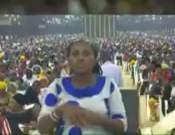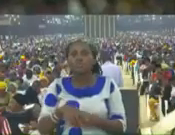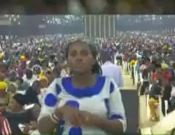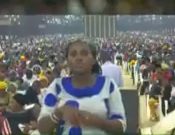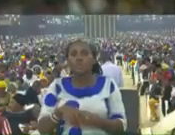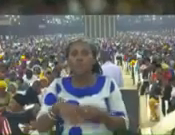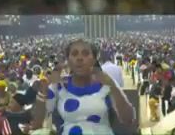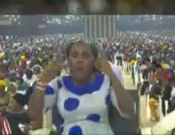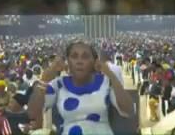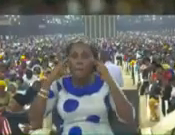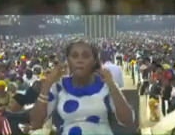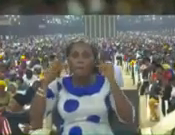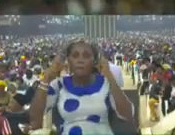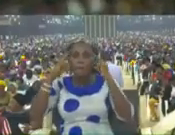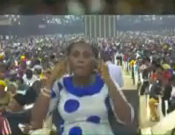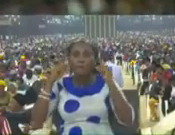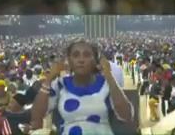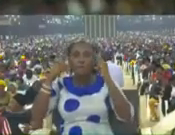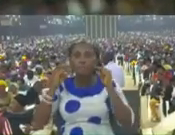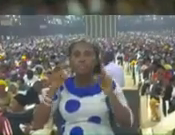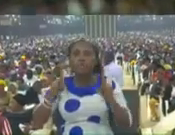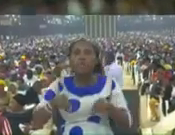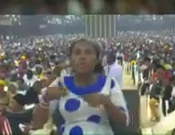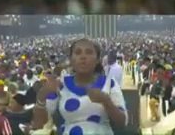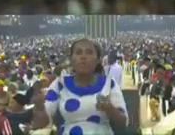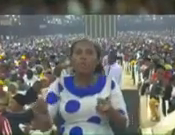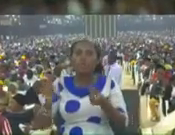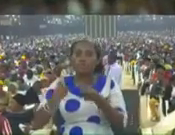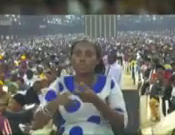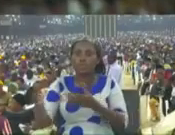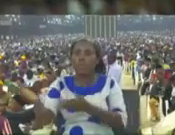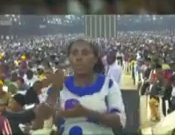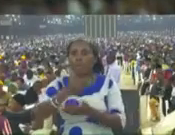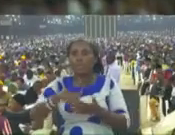Moses went to collect the Ten Commandments,